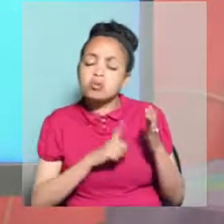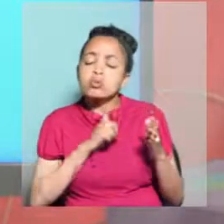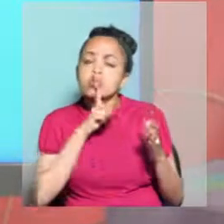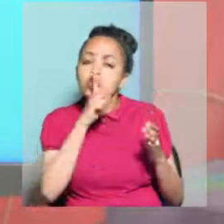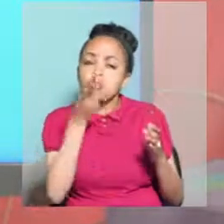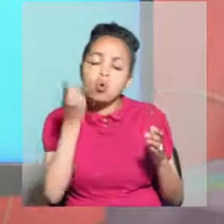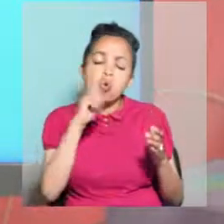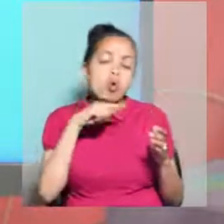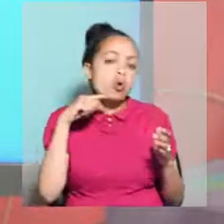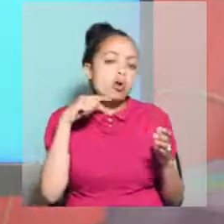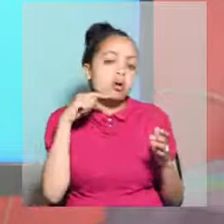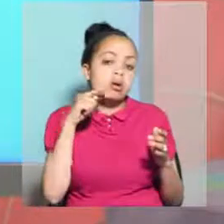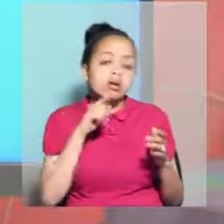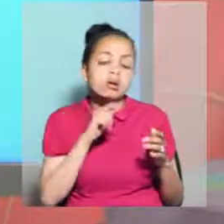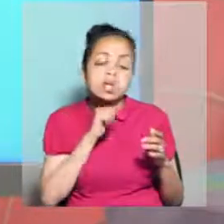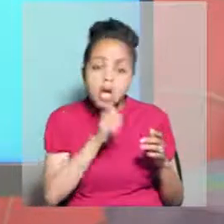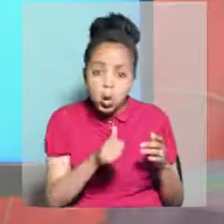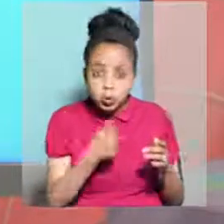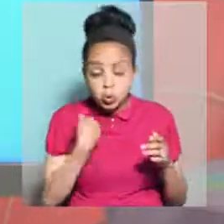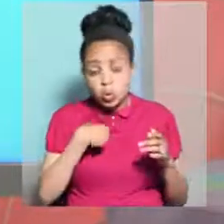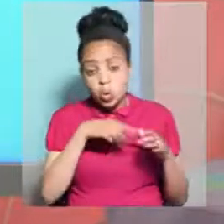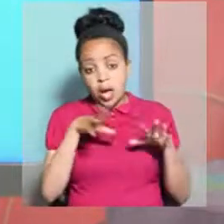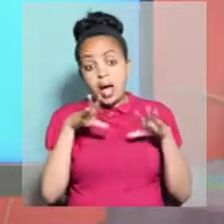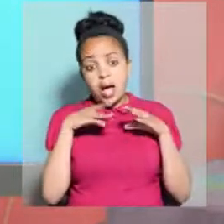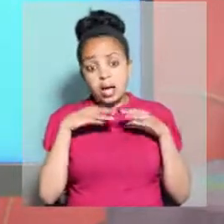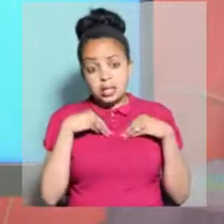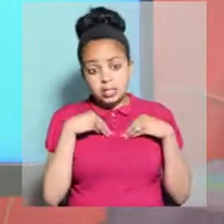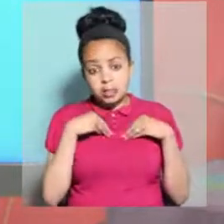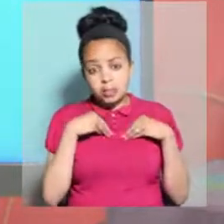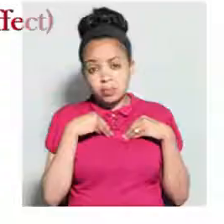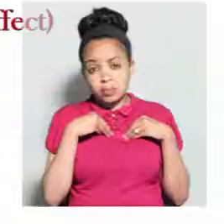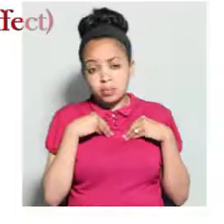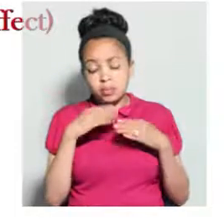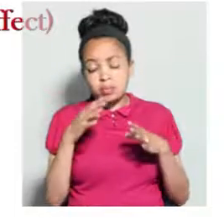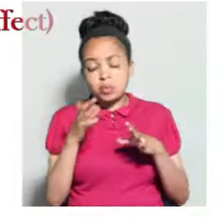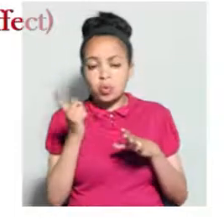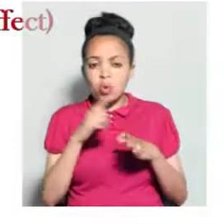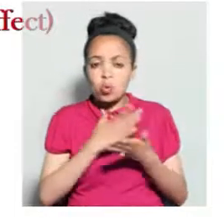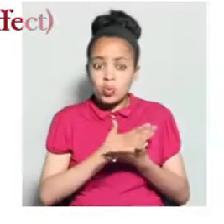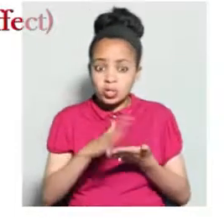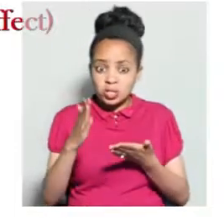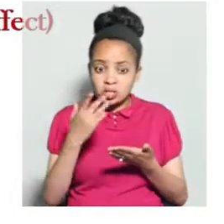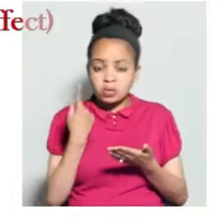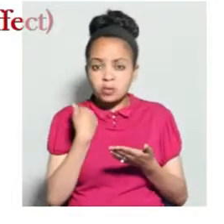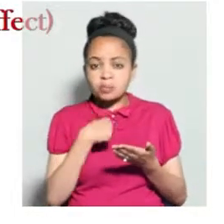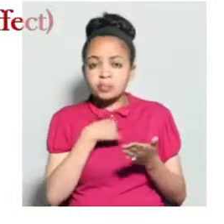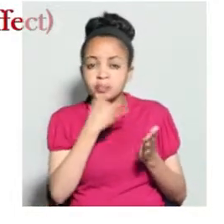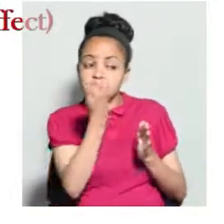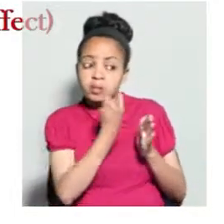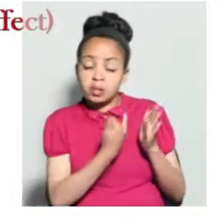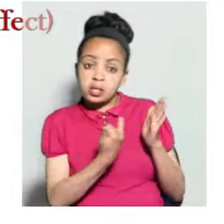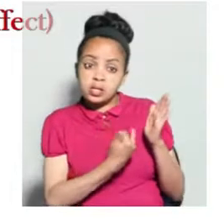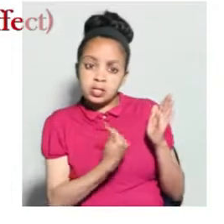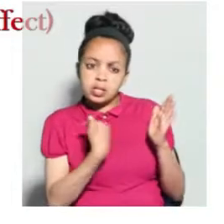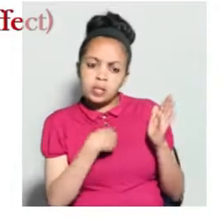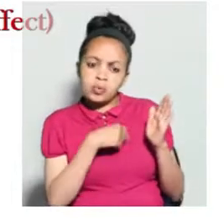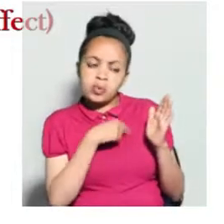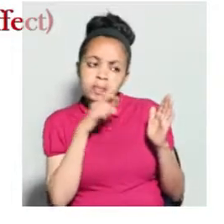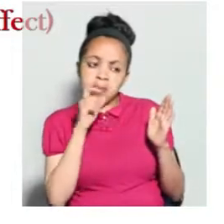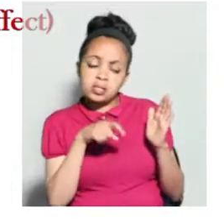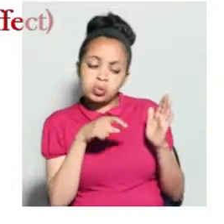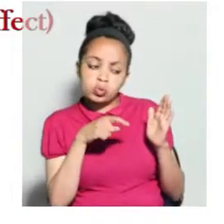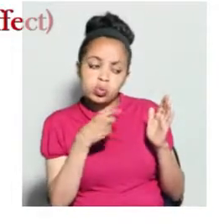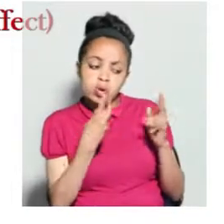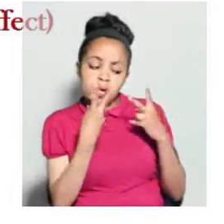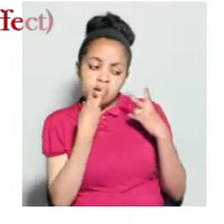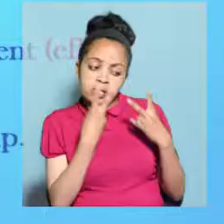or not, to accept our hypothesis or reject it. When we design our experimentation, one, we must be